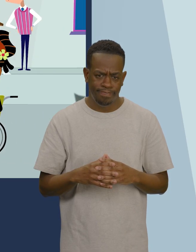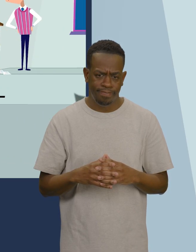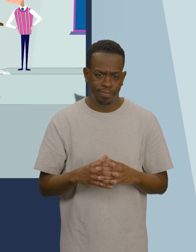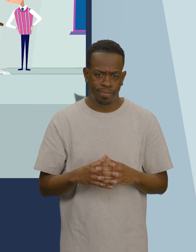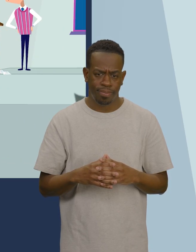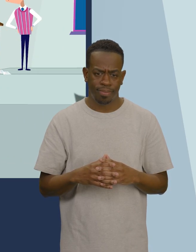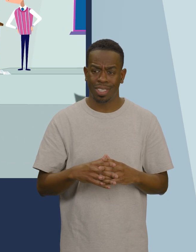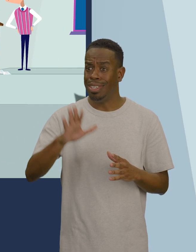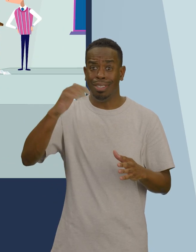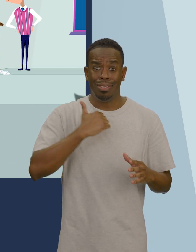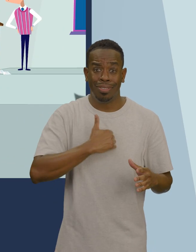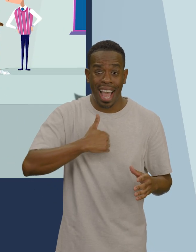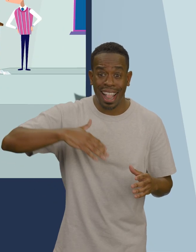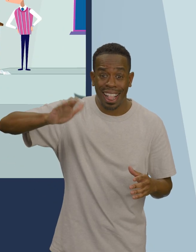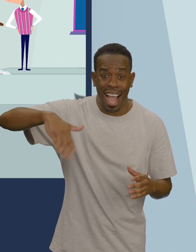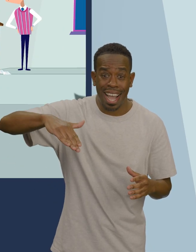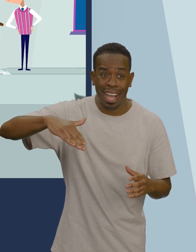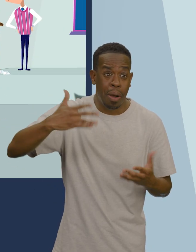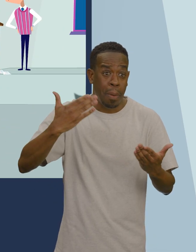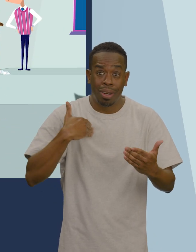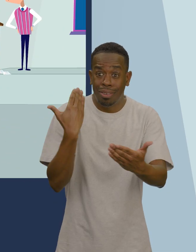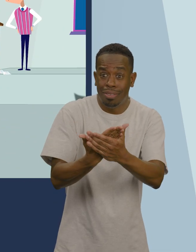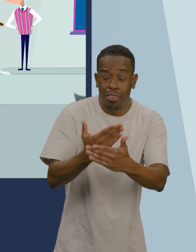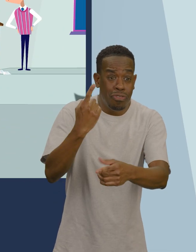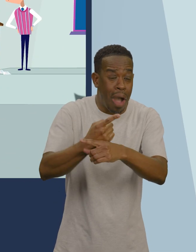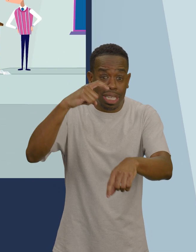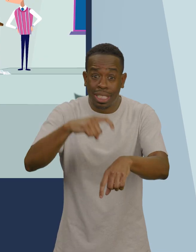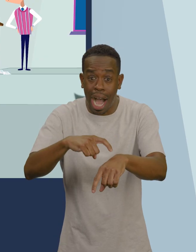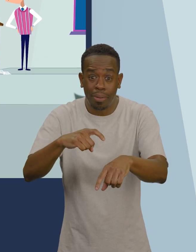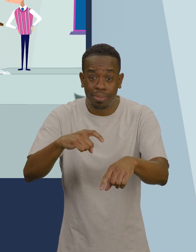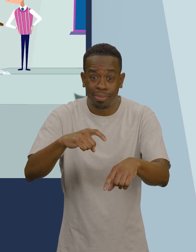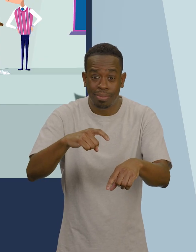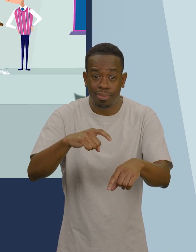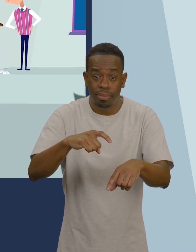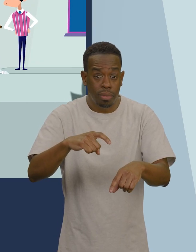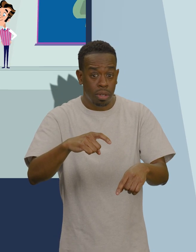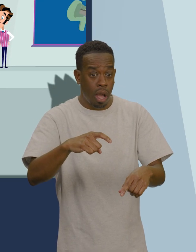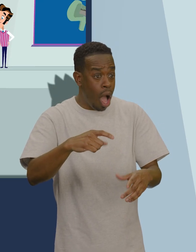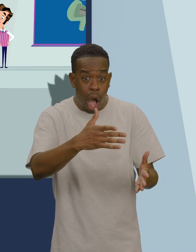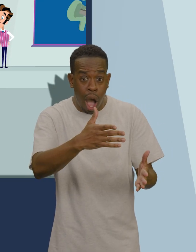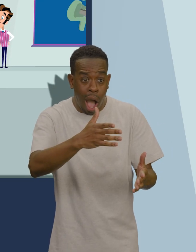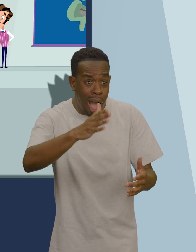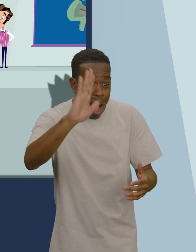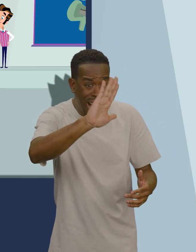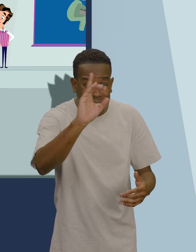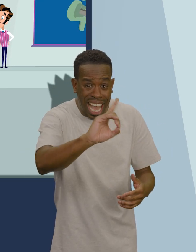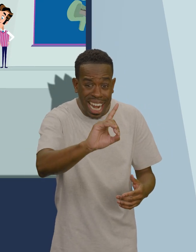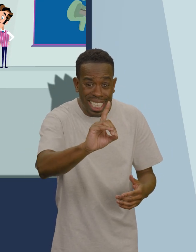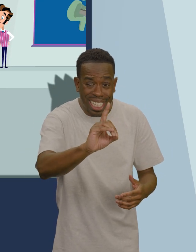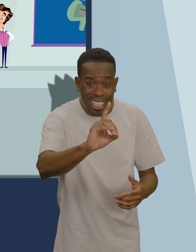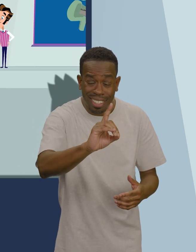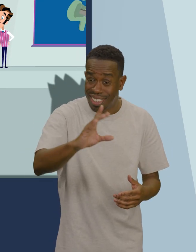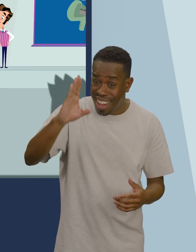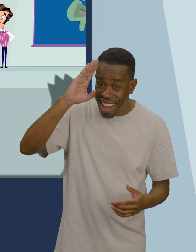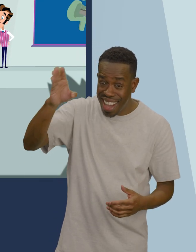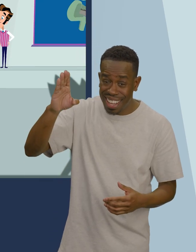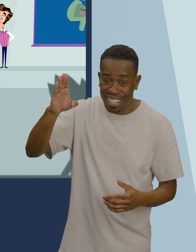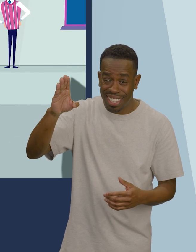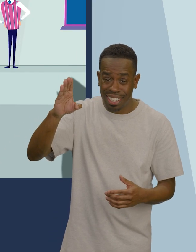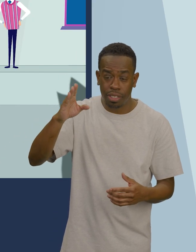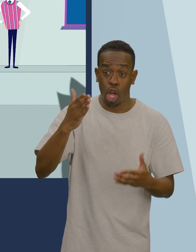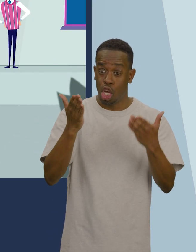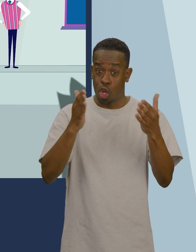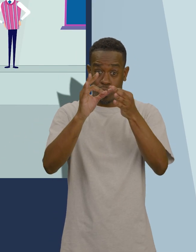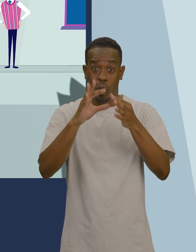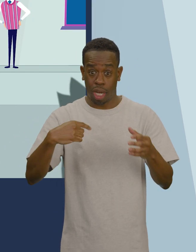Hi, everyone. I'm sorry I'm late, but maybe I came in at just the right time. Danny! Hey, Dexter,